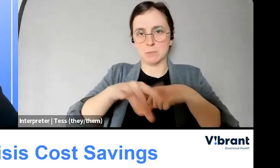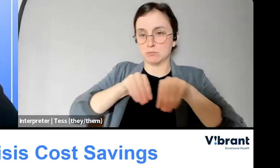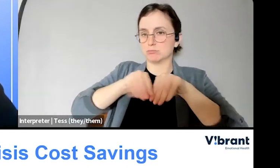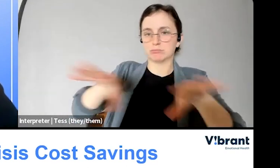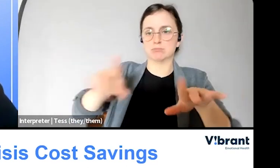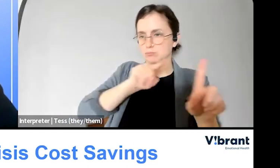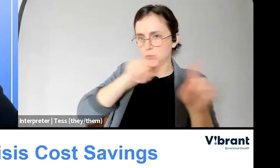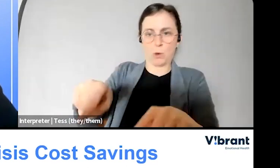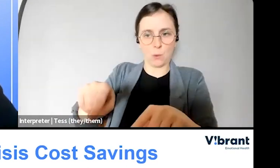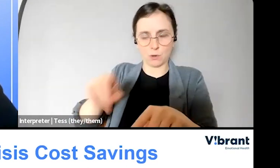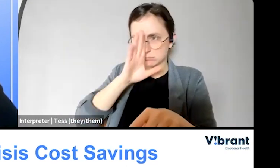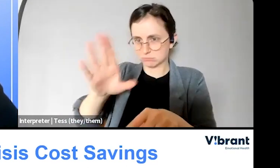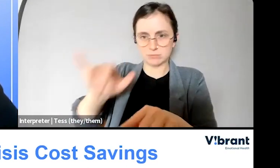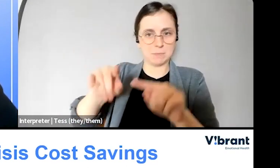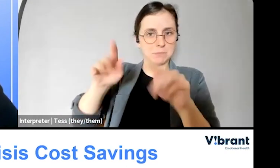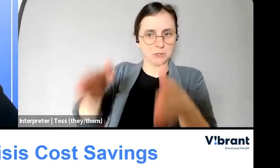centers